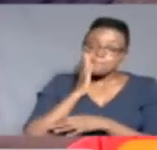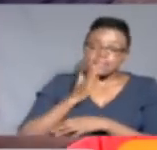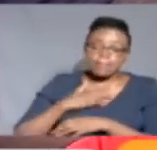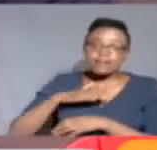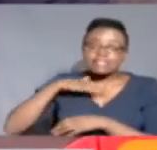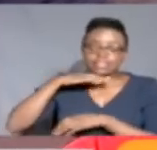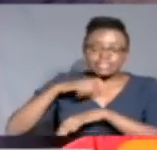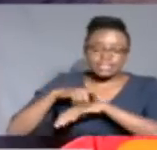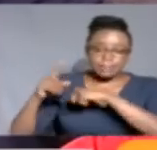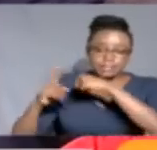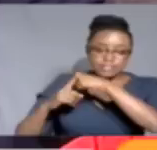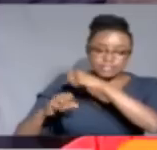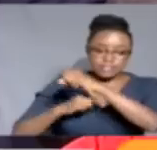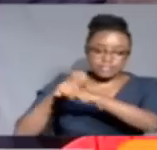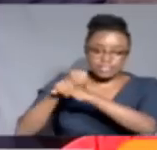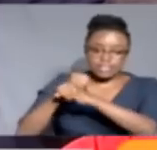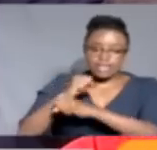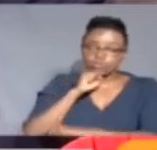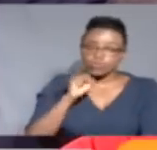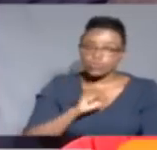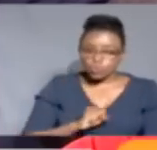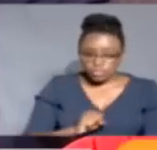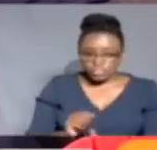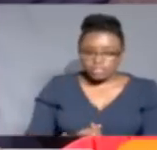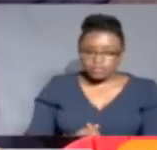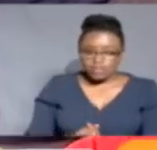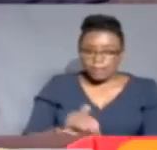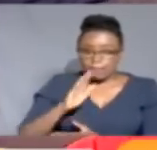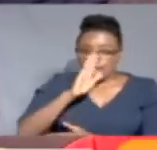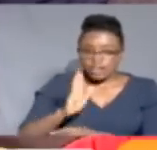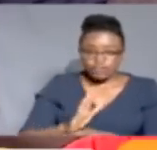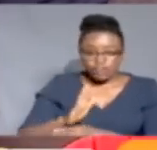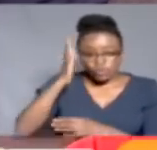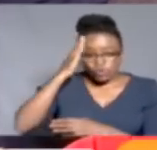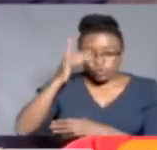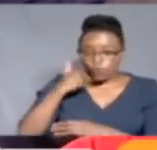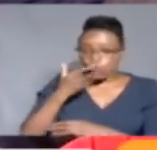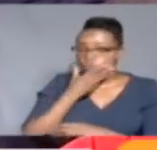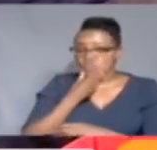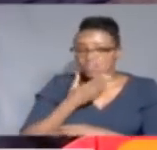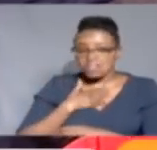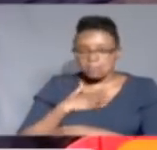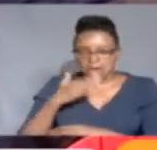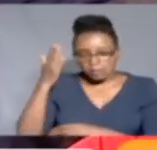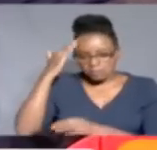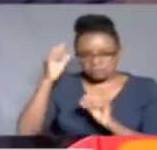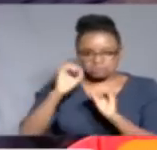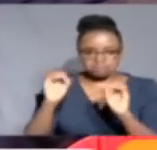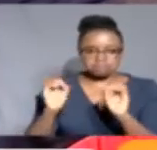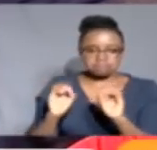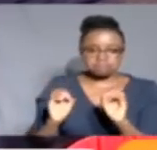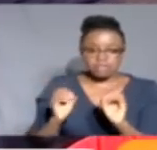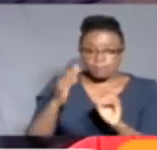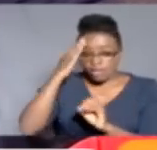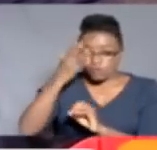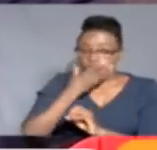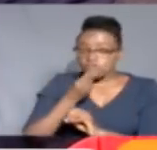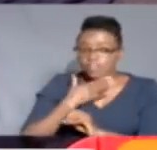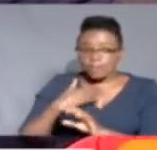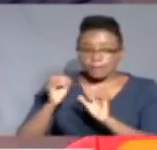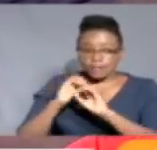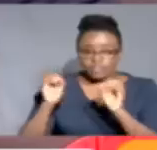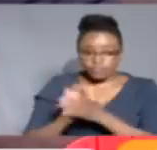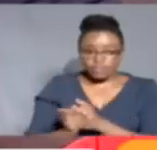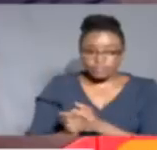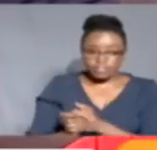I was 6 years old, and I've never known even who is my father. So Miss Jibabangu.